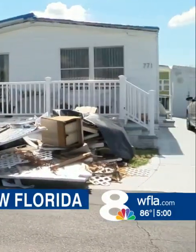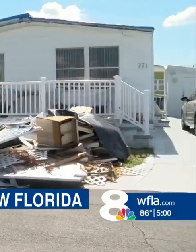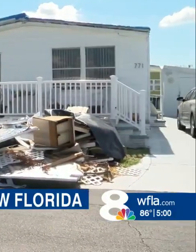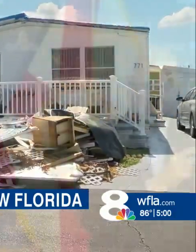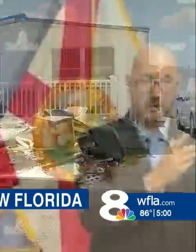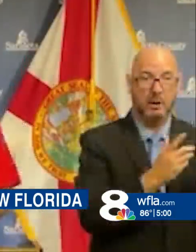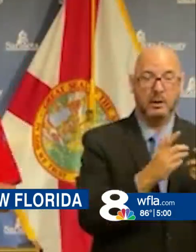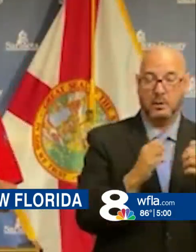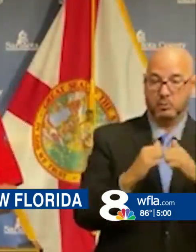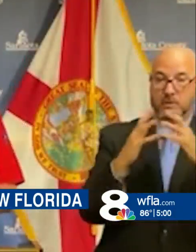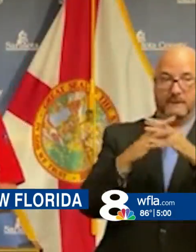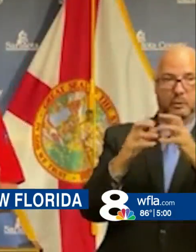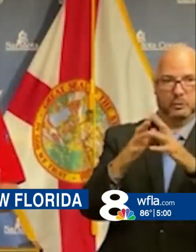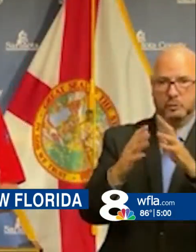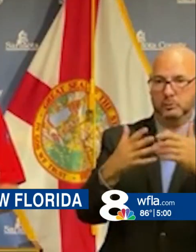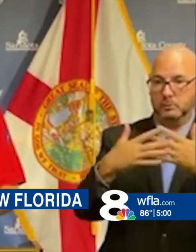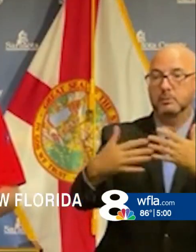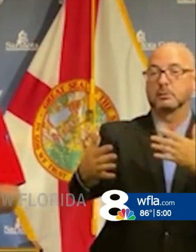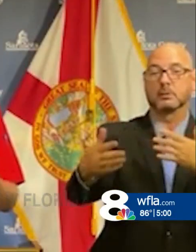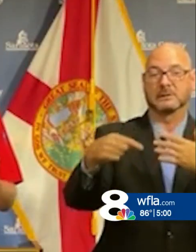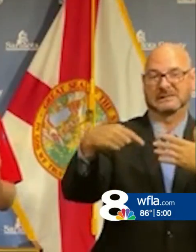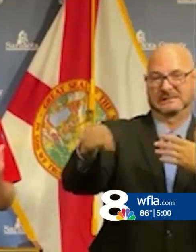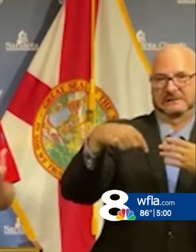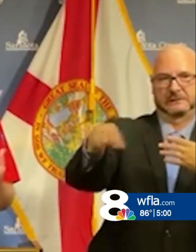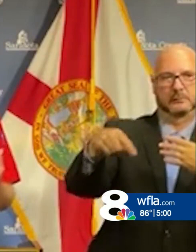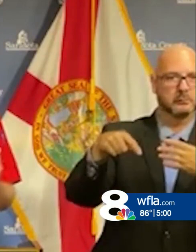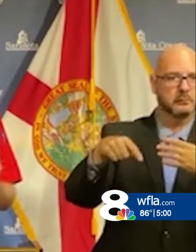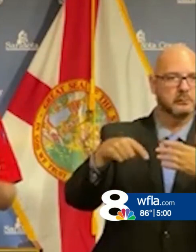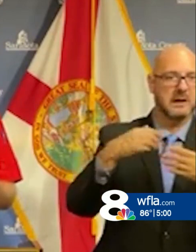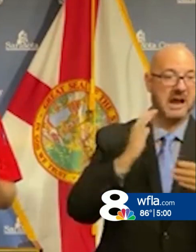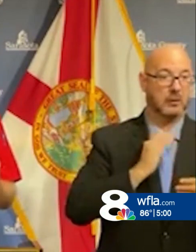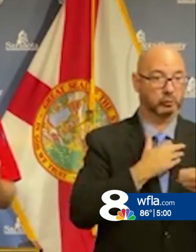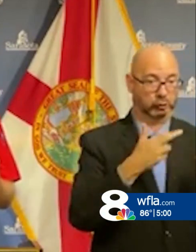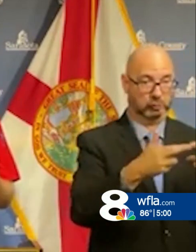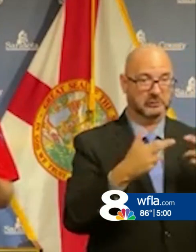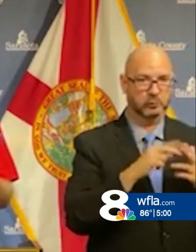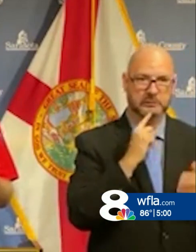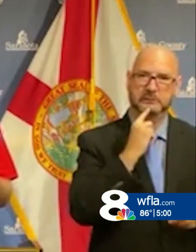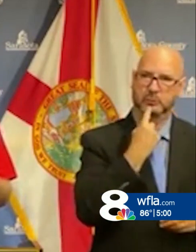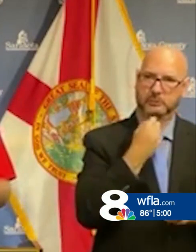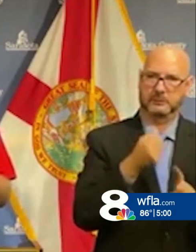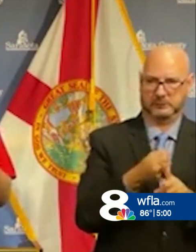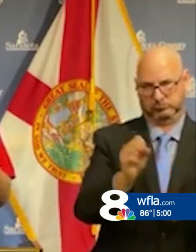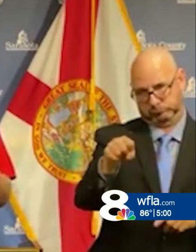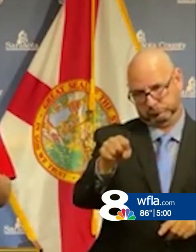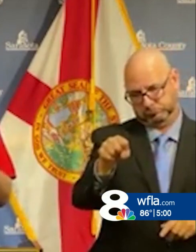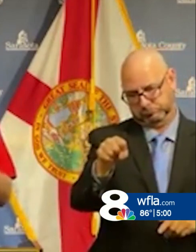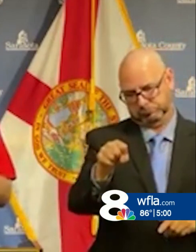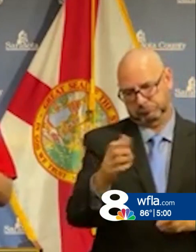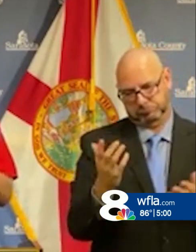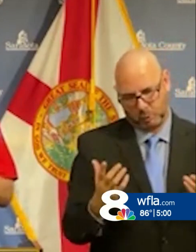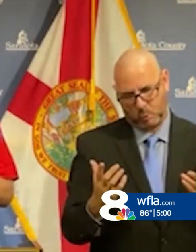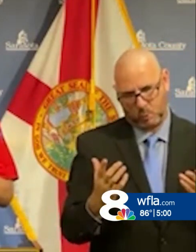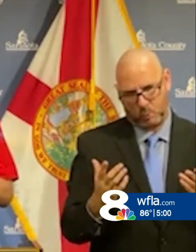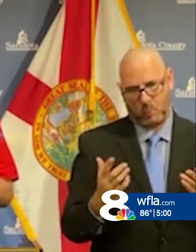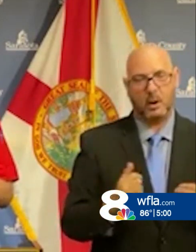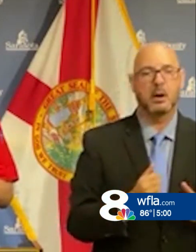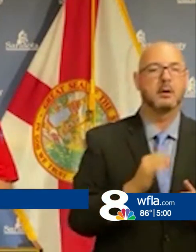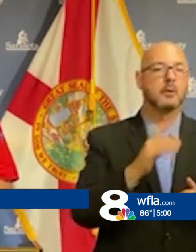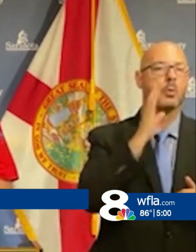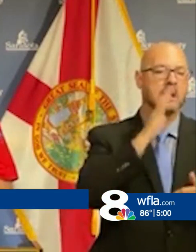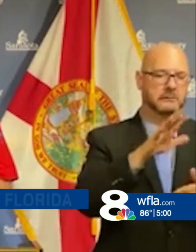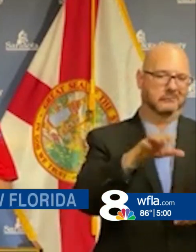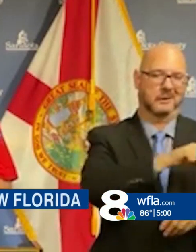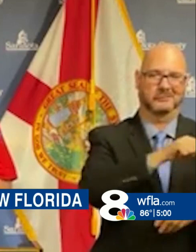progress in cleaning up. As a region, we were severely impacted, and so it's going to take a while to get things back to